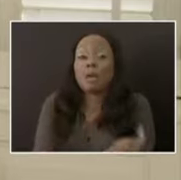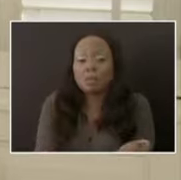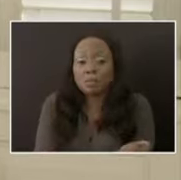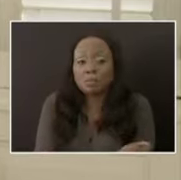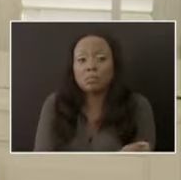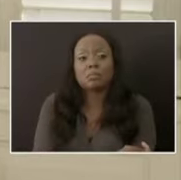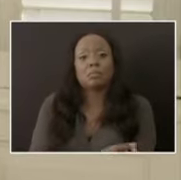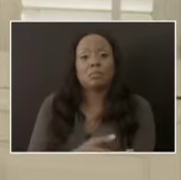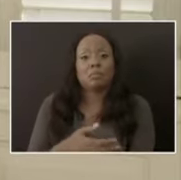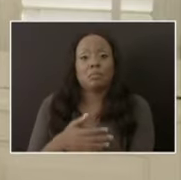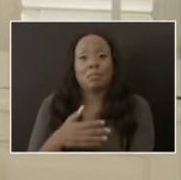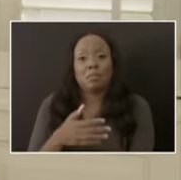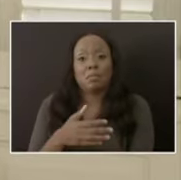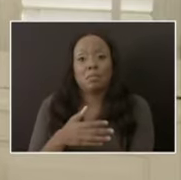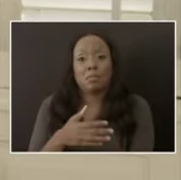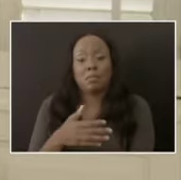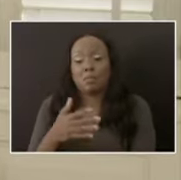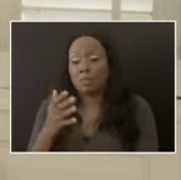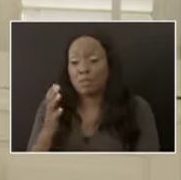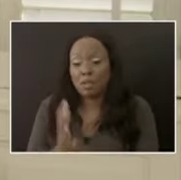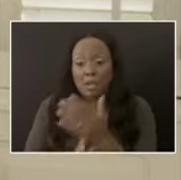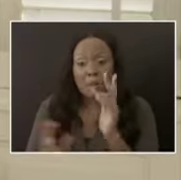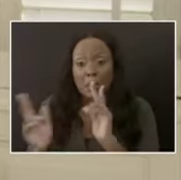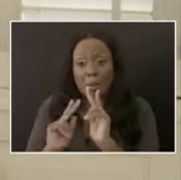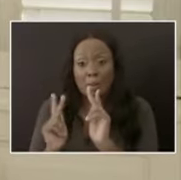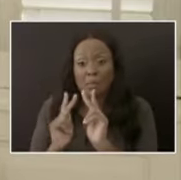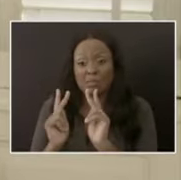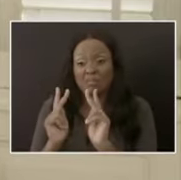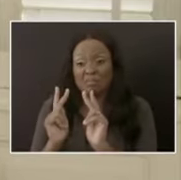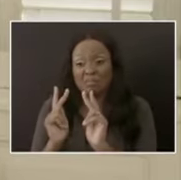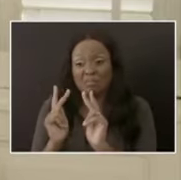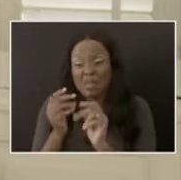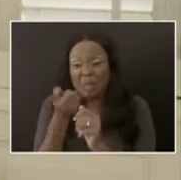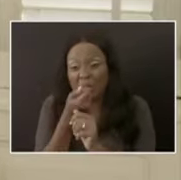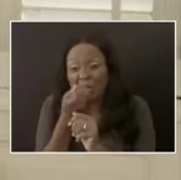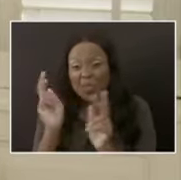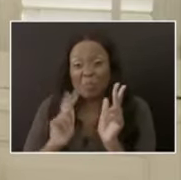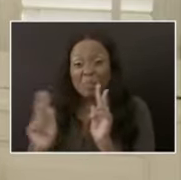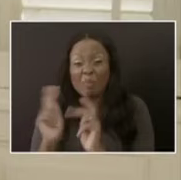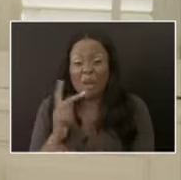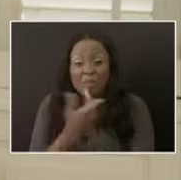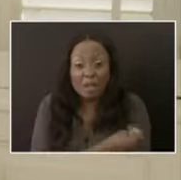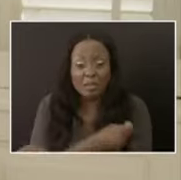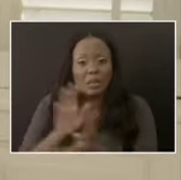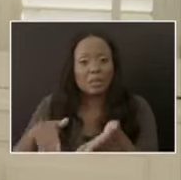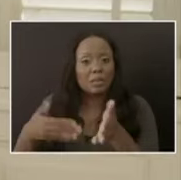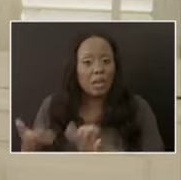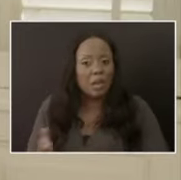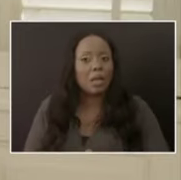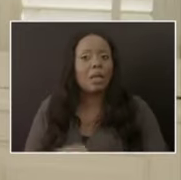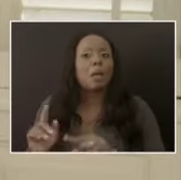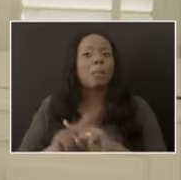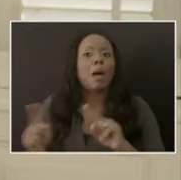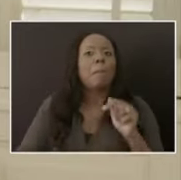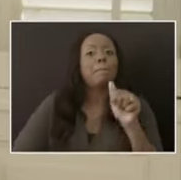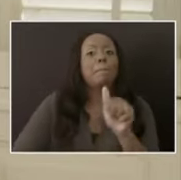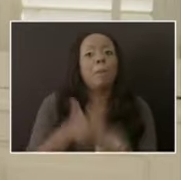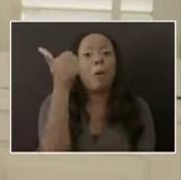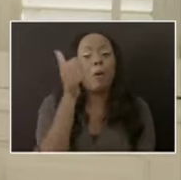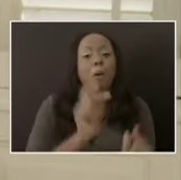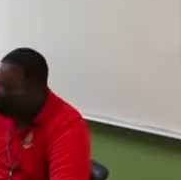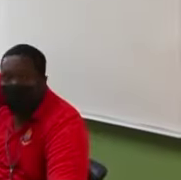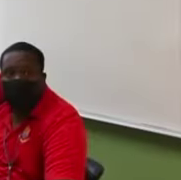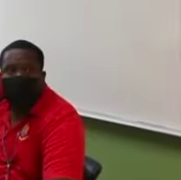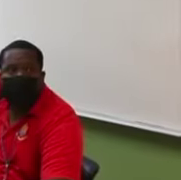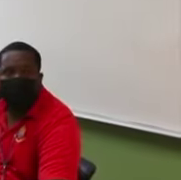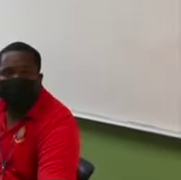persons who have been vaccinated. Because your likelihood of poor outcomes are very strong.